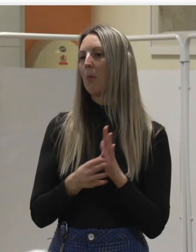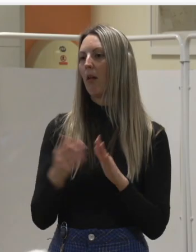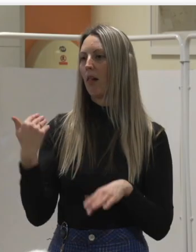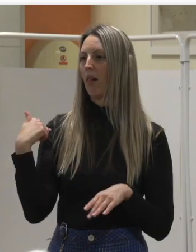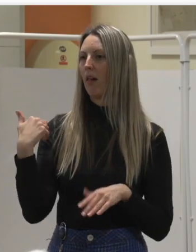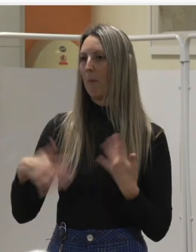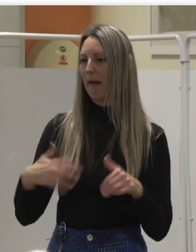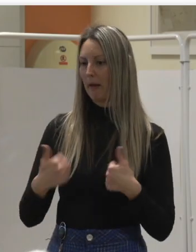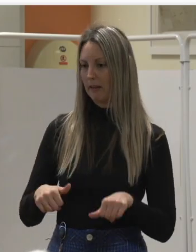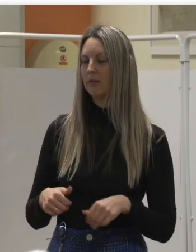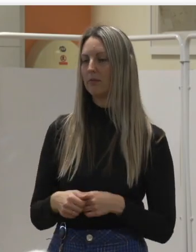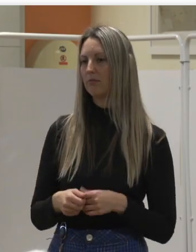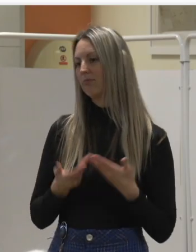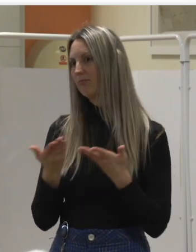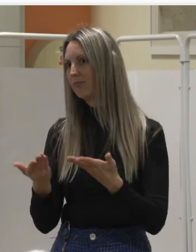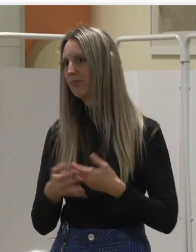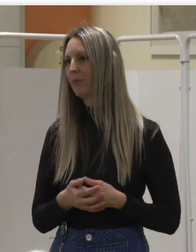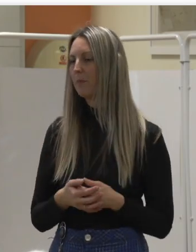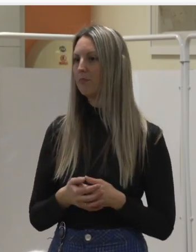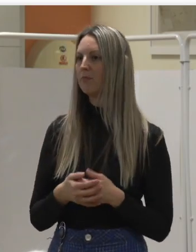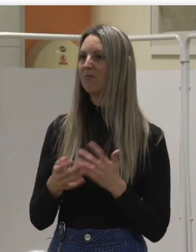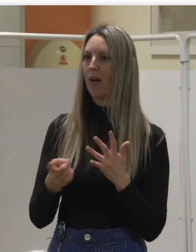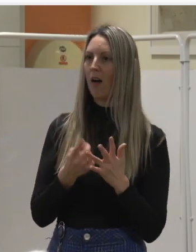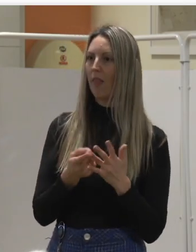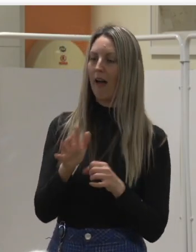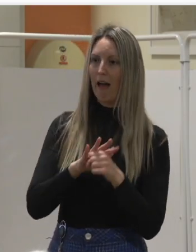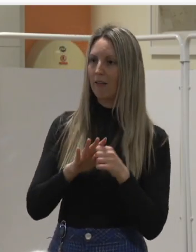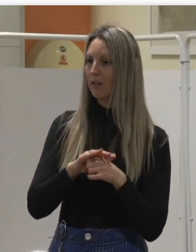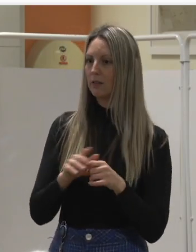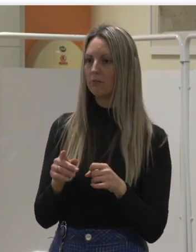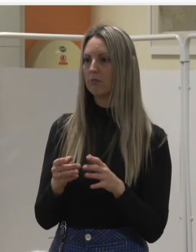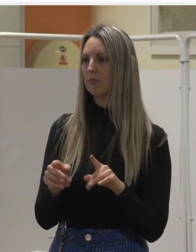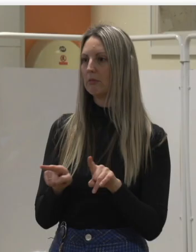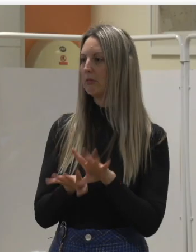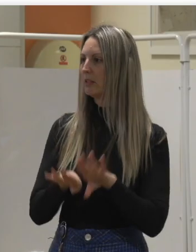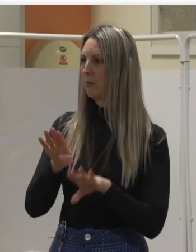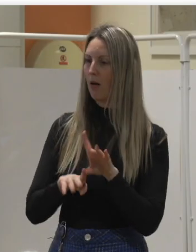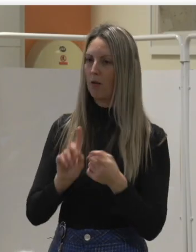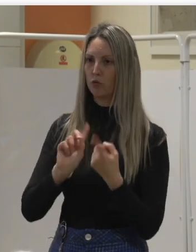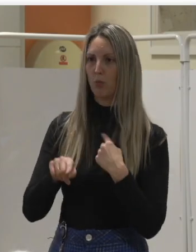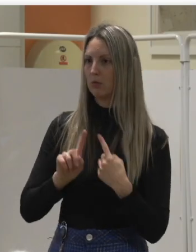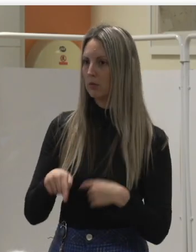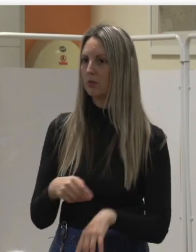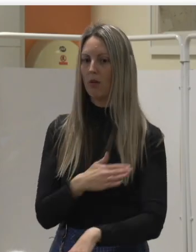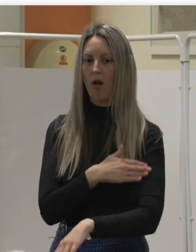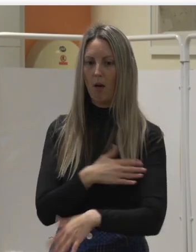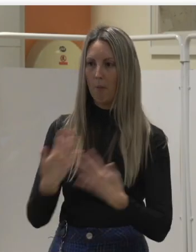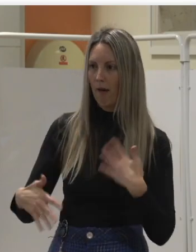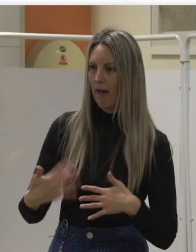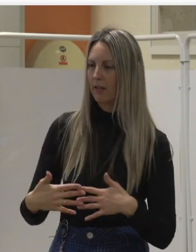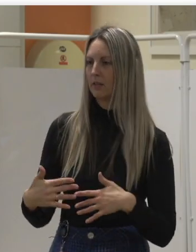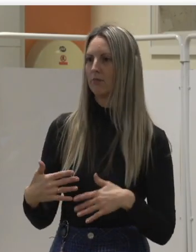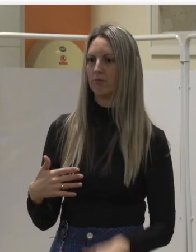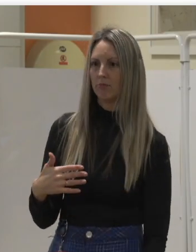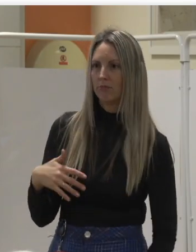be pain in the arm or pain in other parts of the body, which can cause similar kind of response to the muscles. And